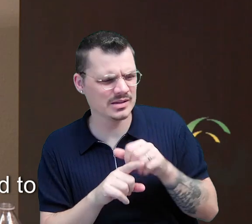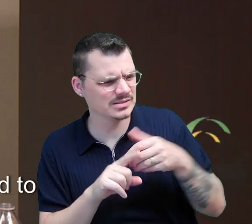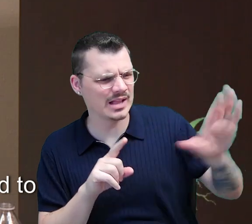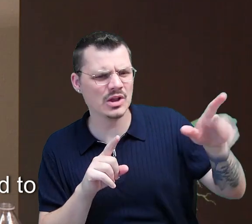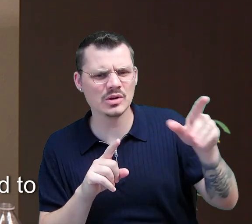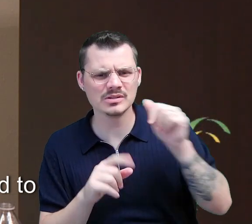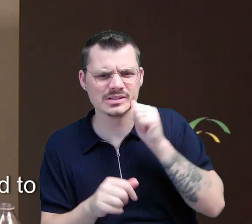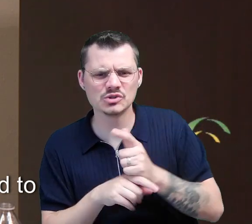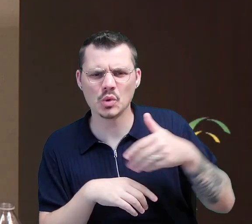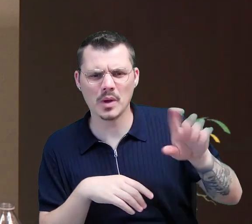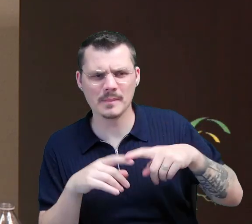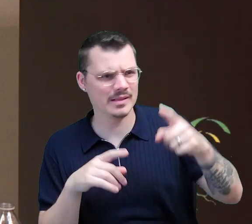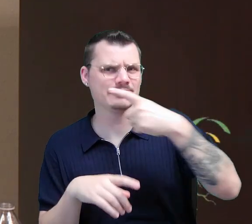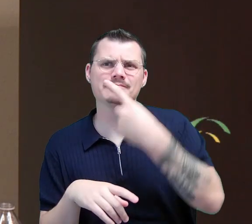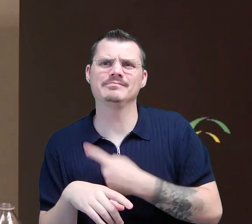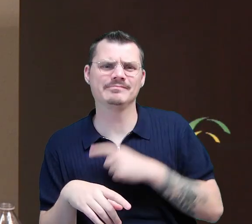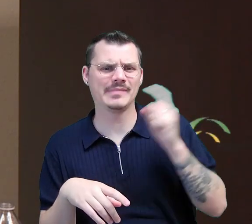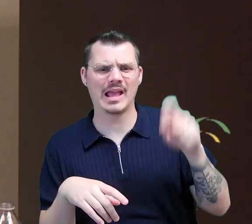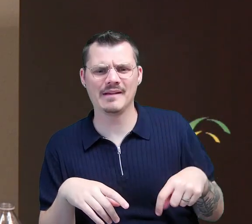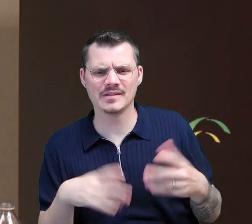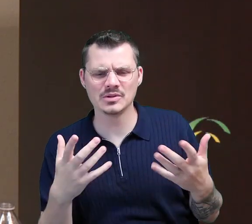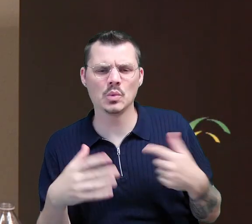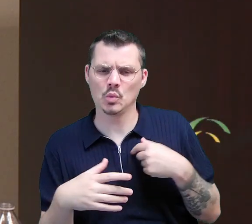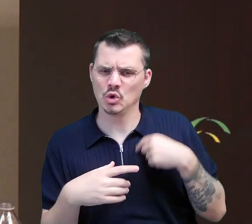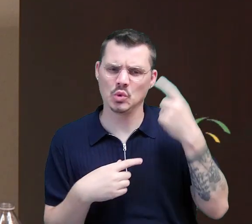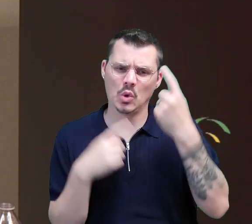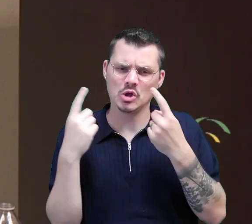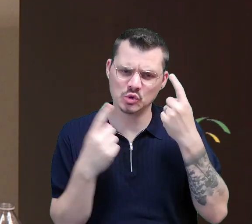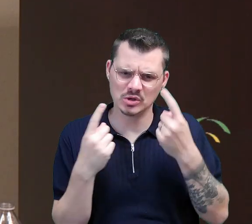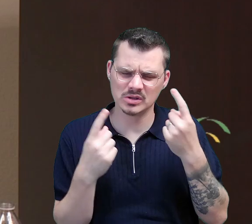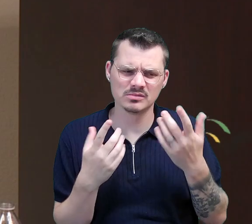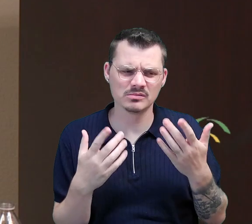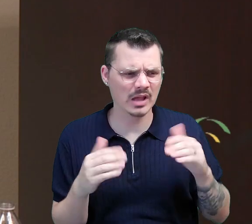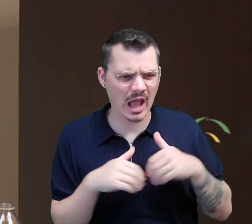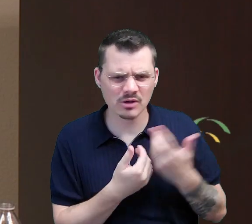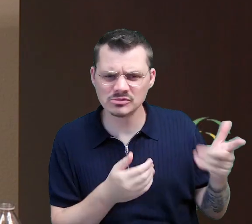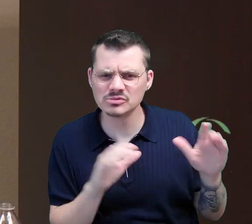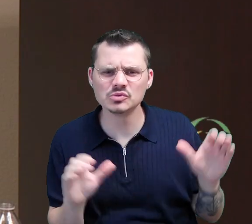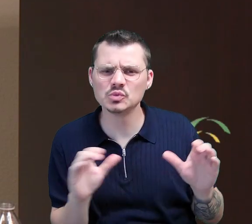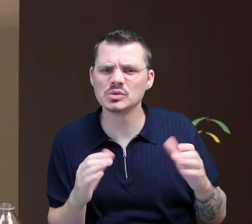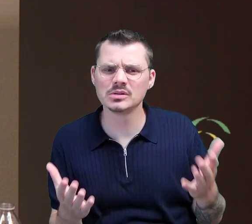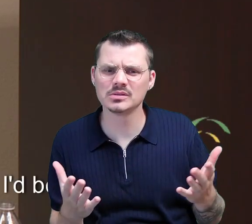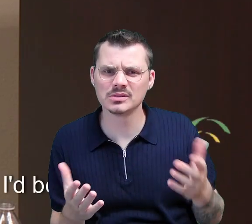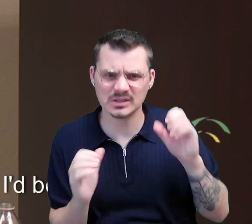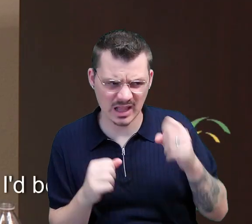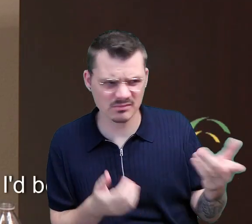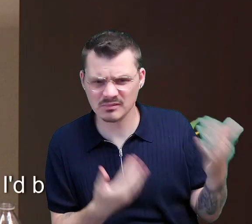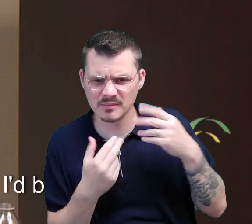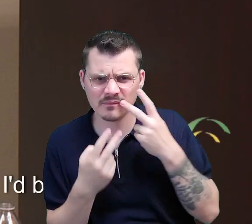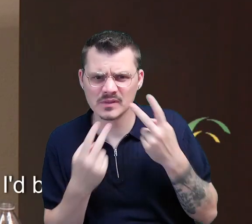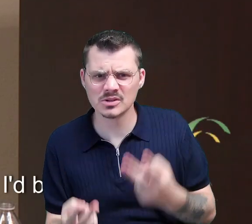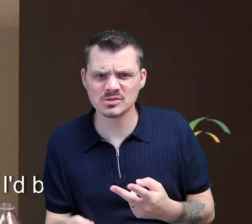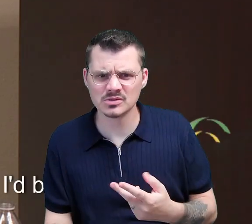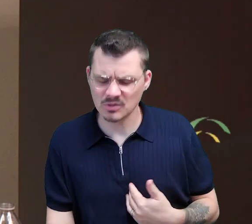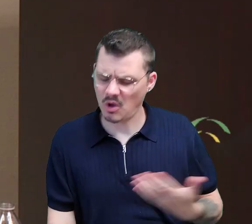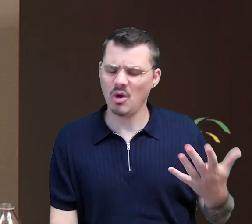what they told us we had to do. I said, well, we're wondering what's going on with her now. Can you come by and visit?